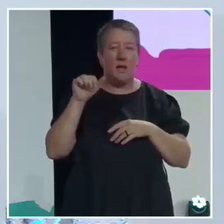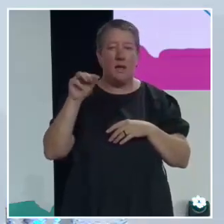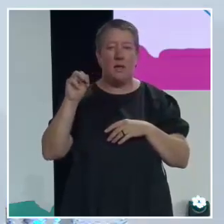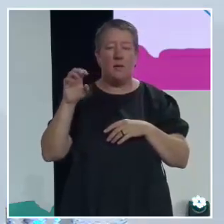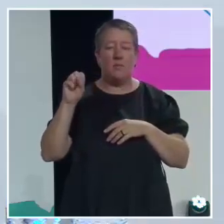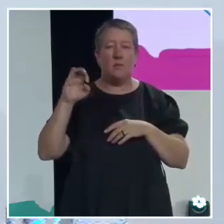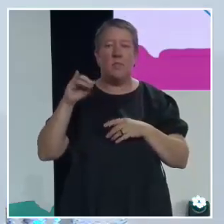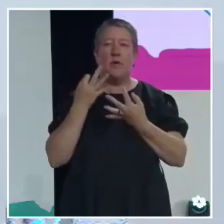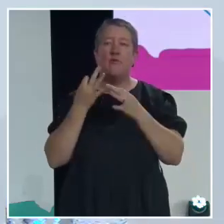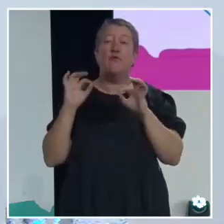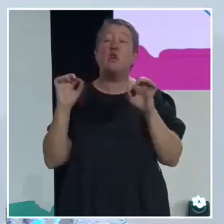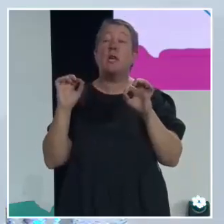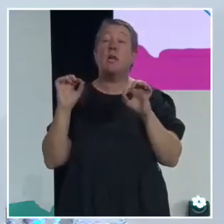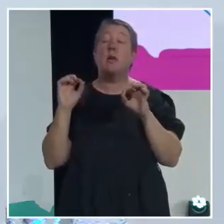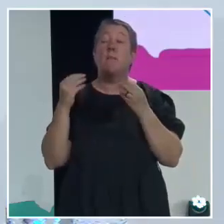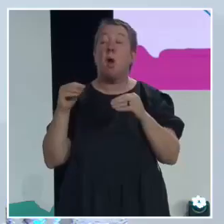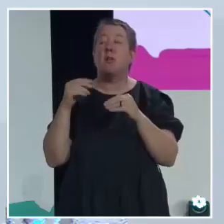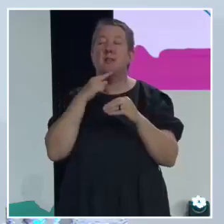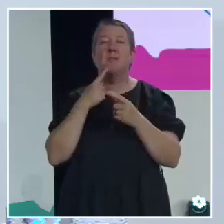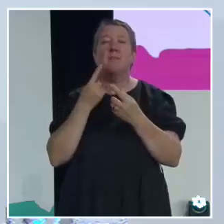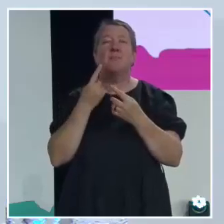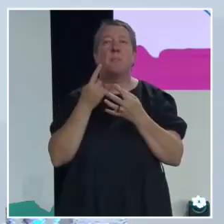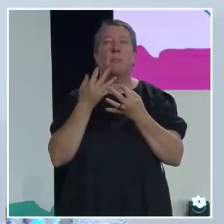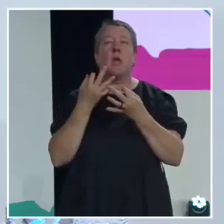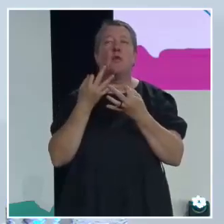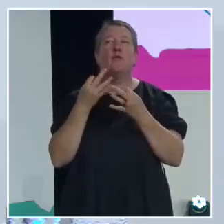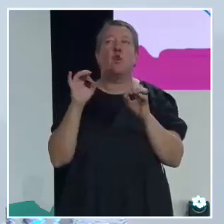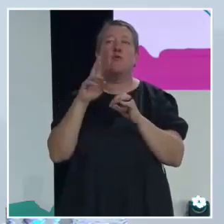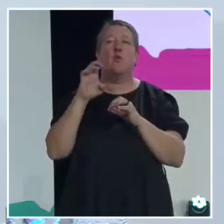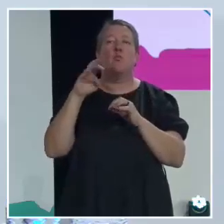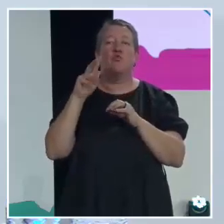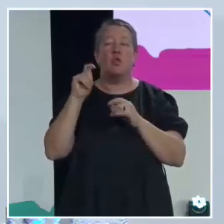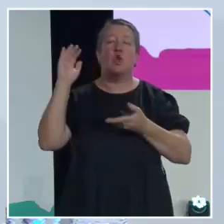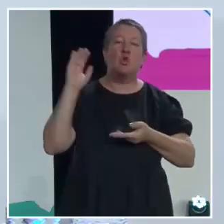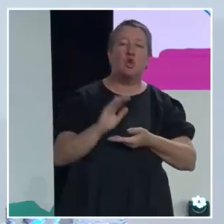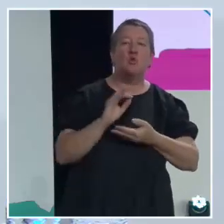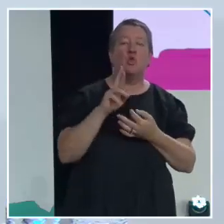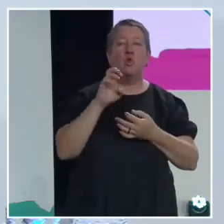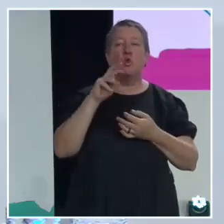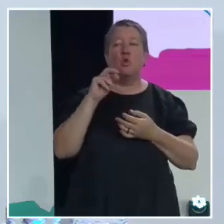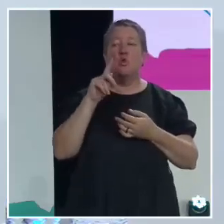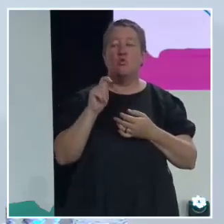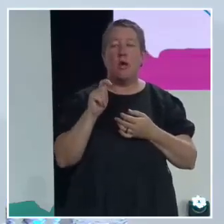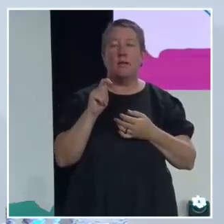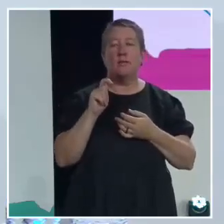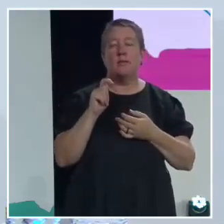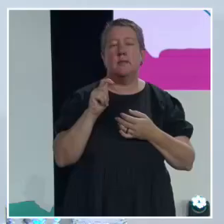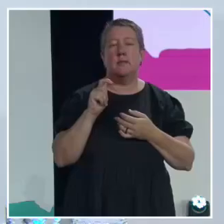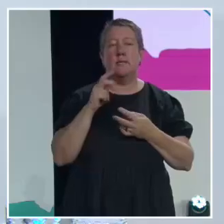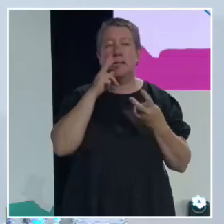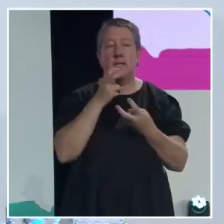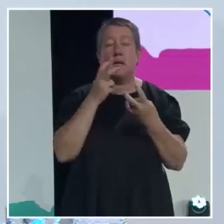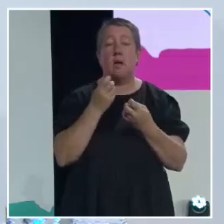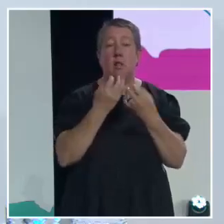market, he meant free from rent. So reducing rent seeking, and by the way, there's lots of rents being earned in different countries, including in